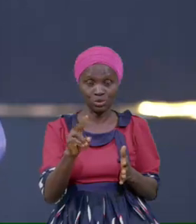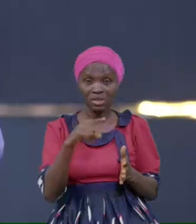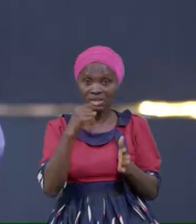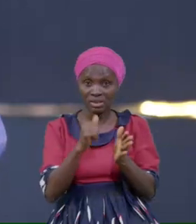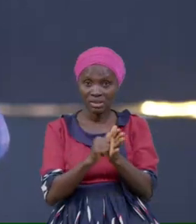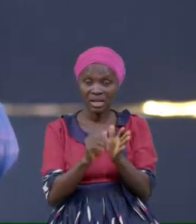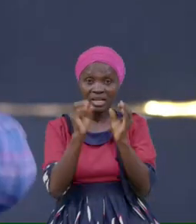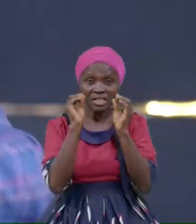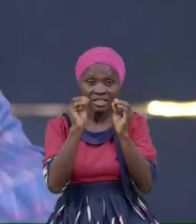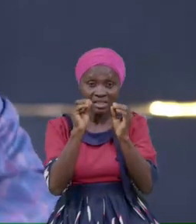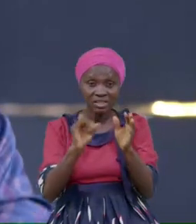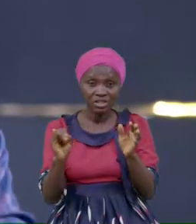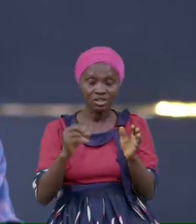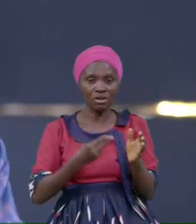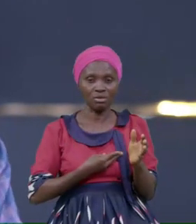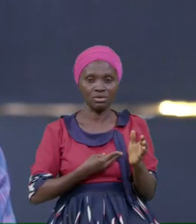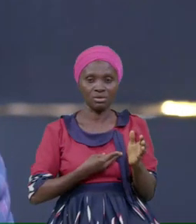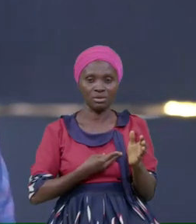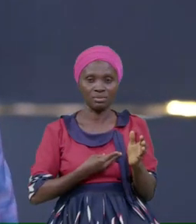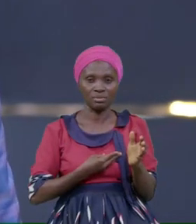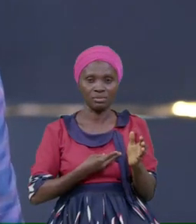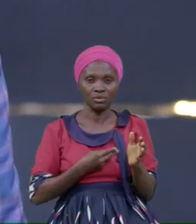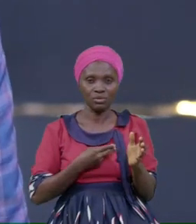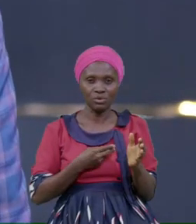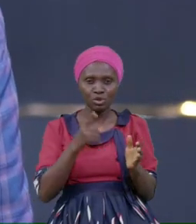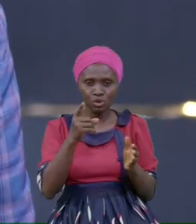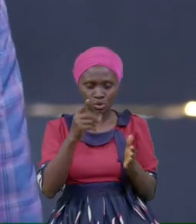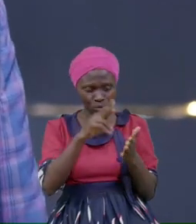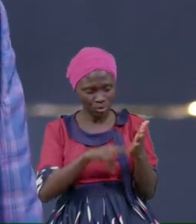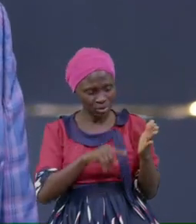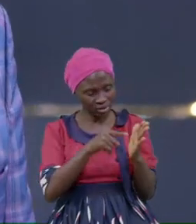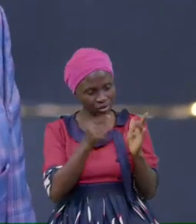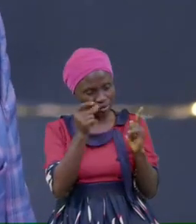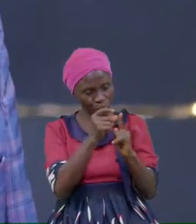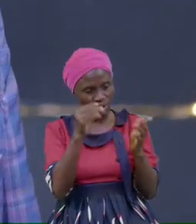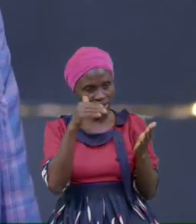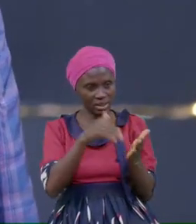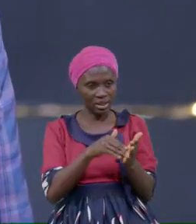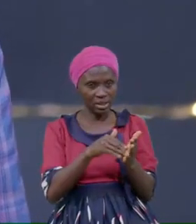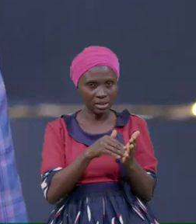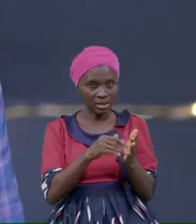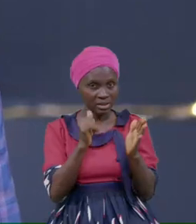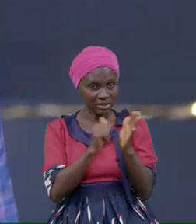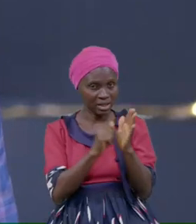You come across this word again, us, you and I,